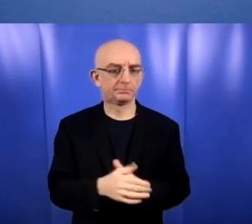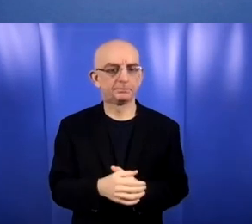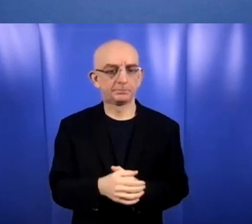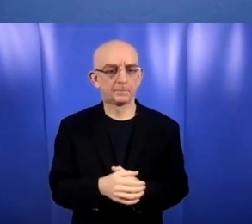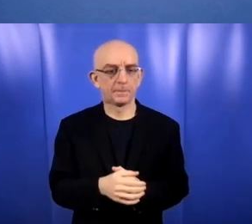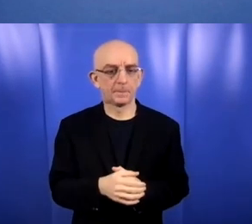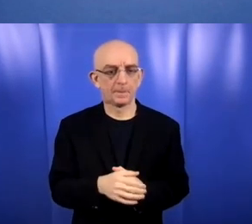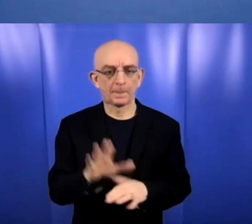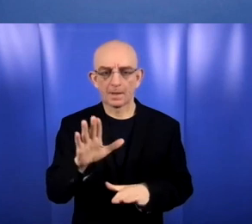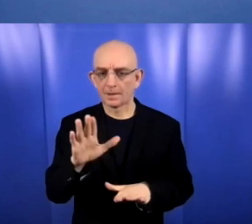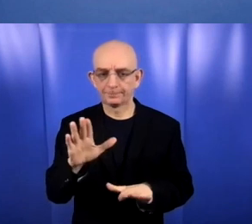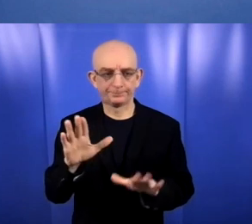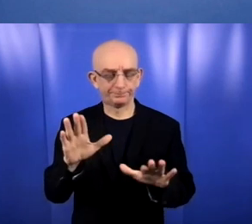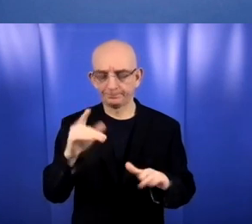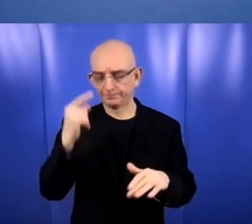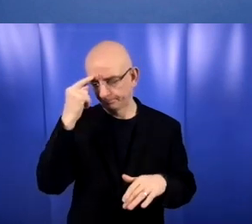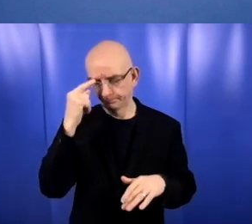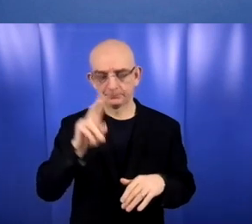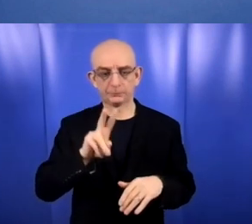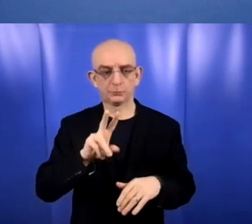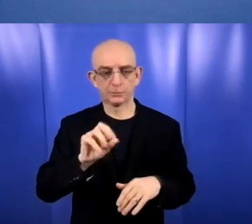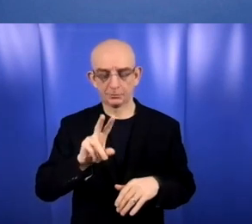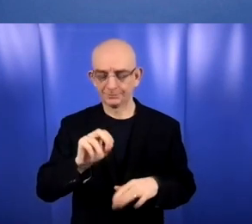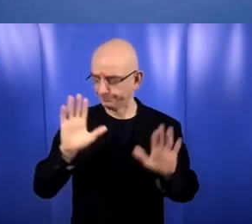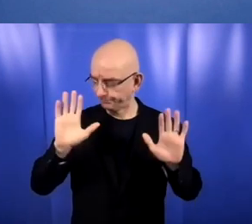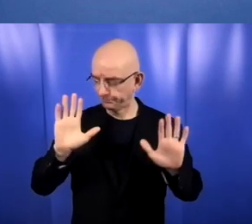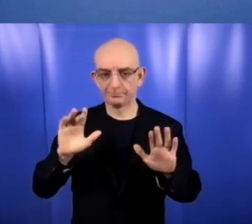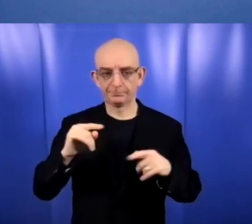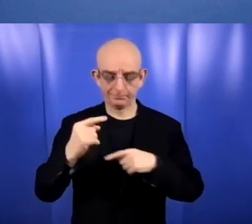So yes, of